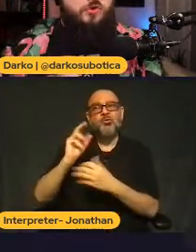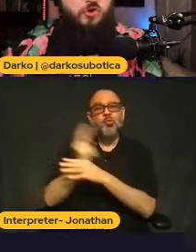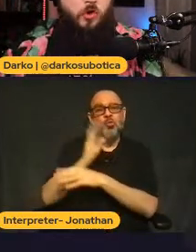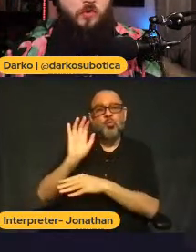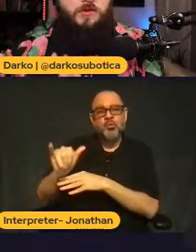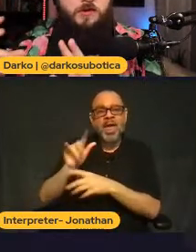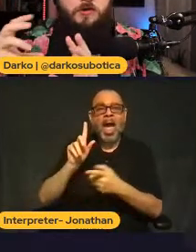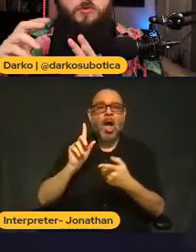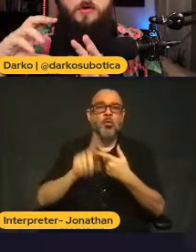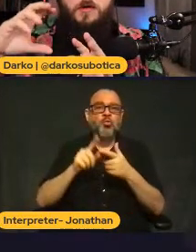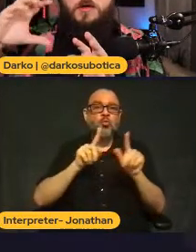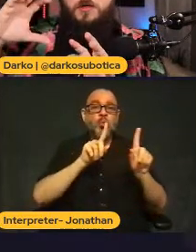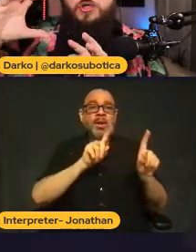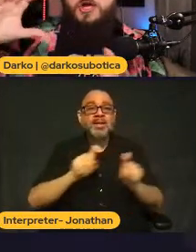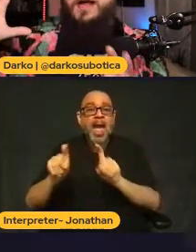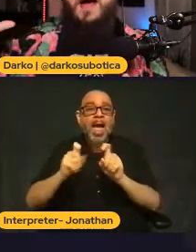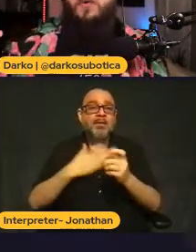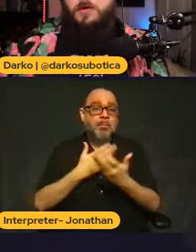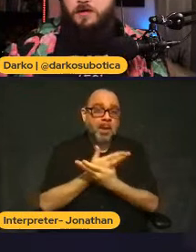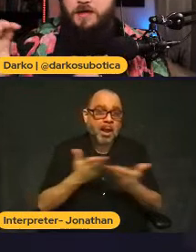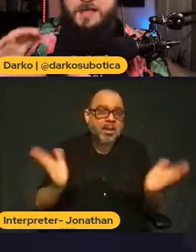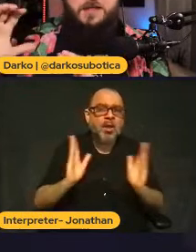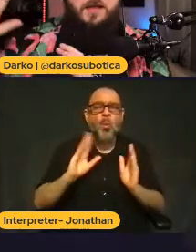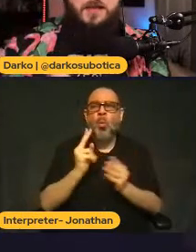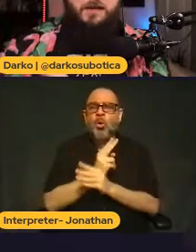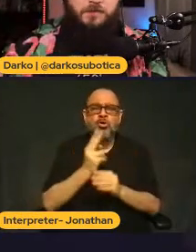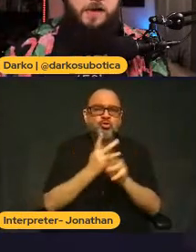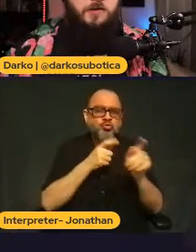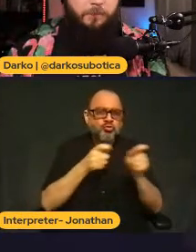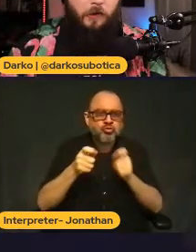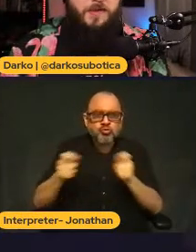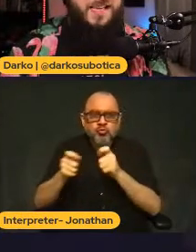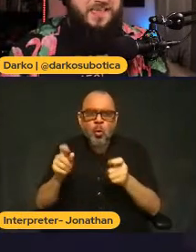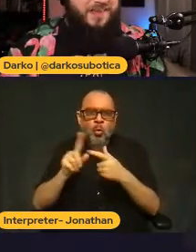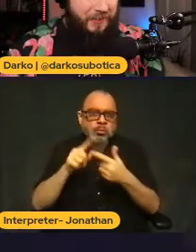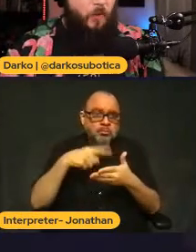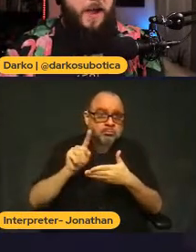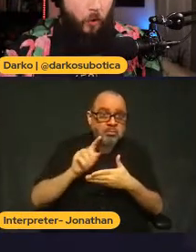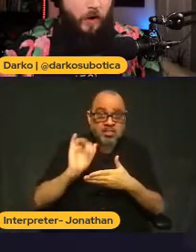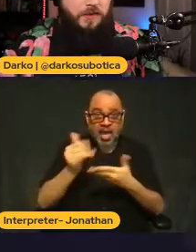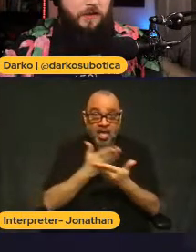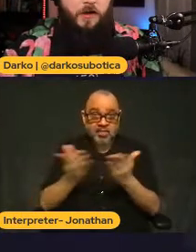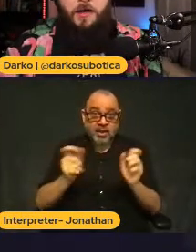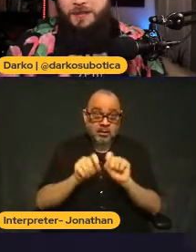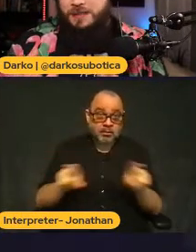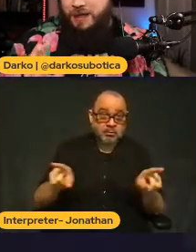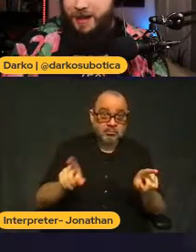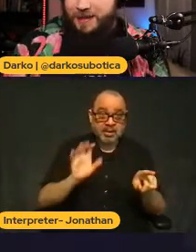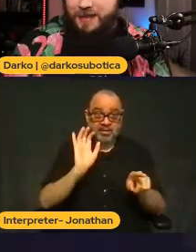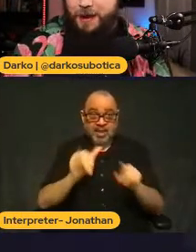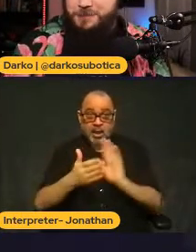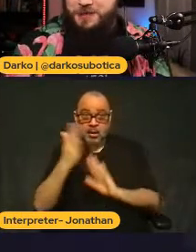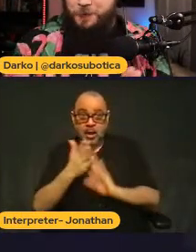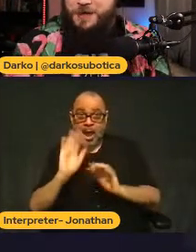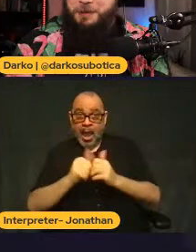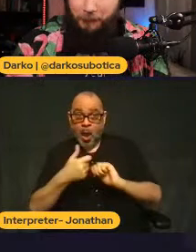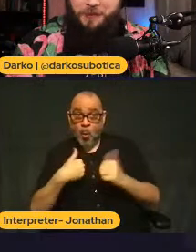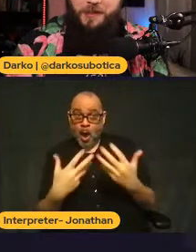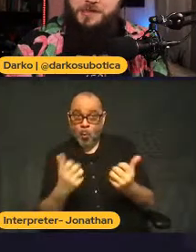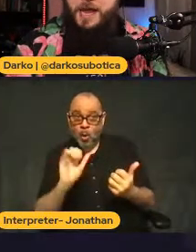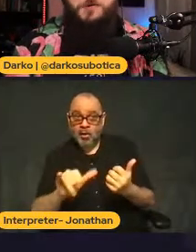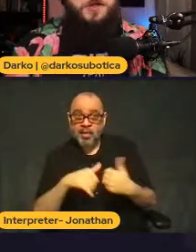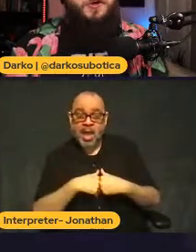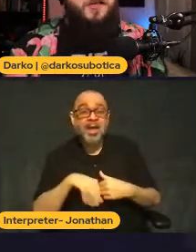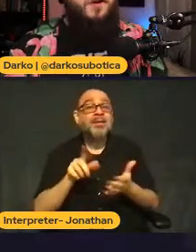use controls to check out, is the thing that I've actually deployed, is it the way I want it? Because a lot of times we